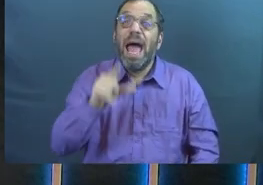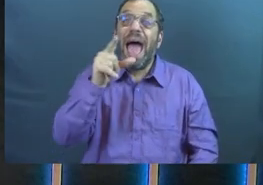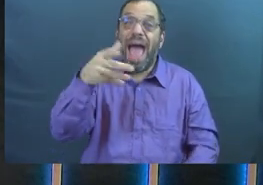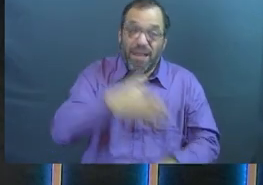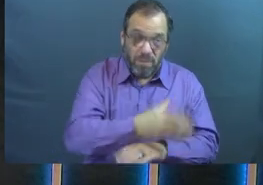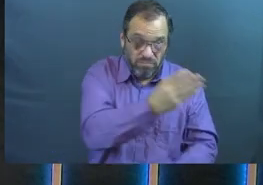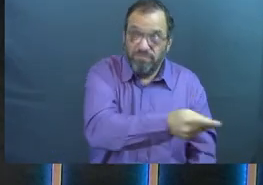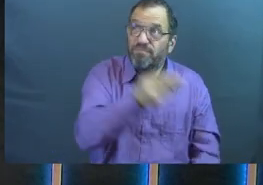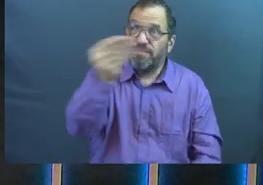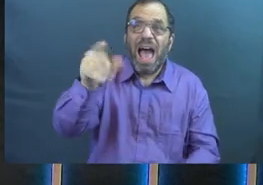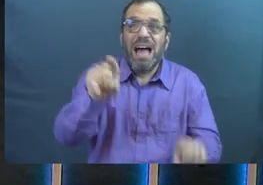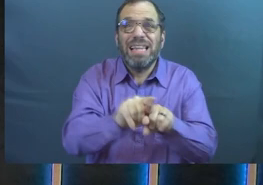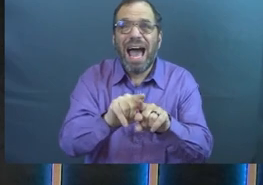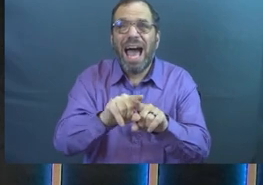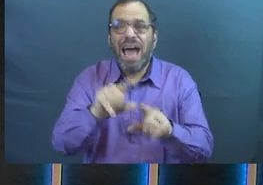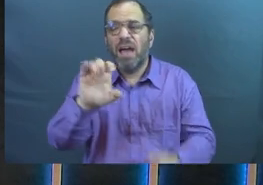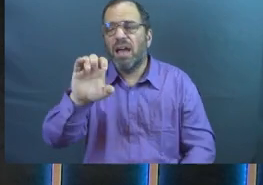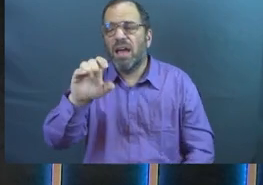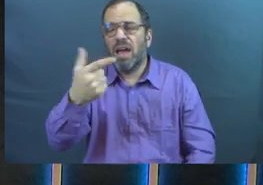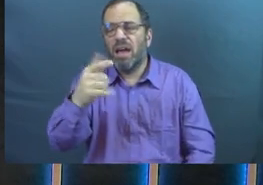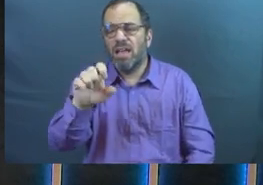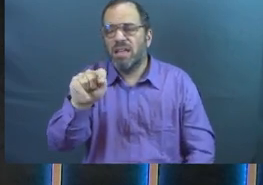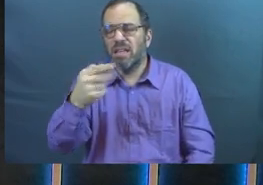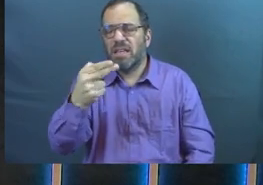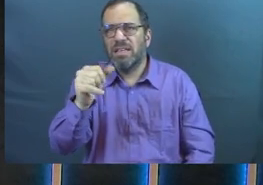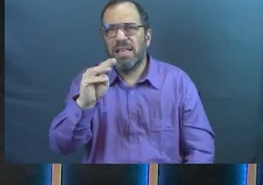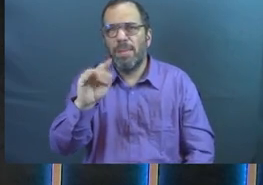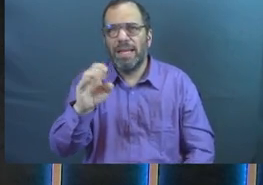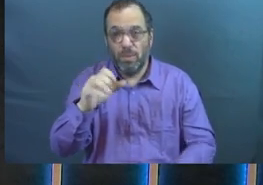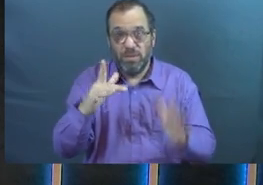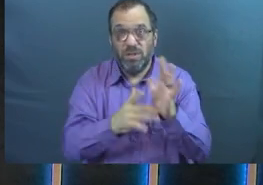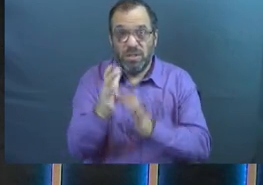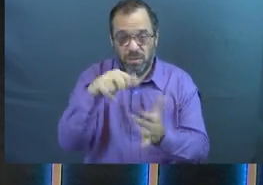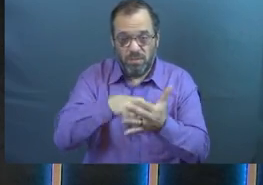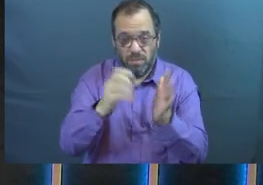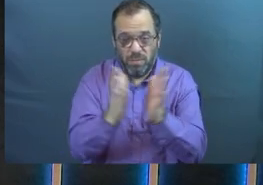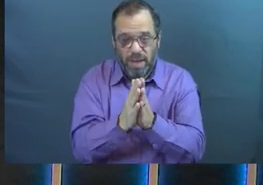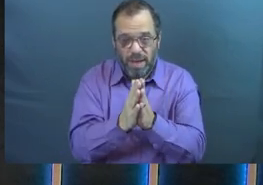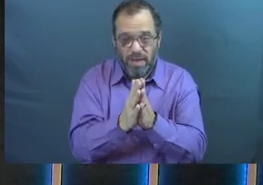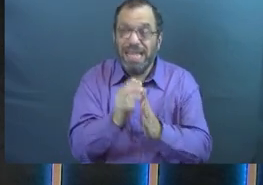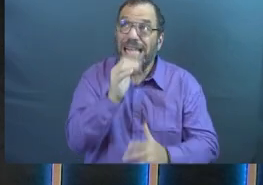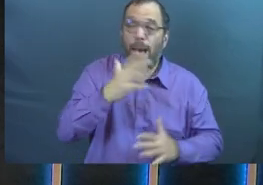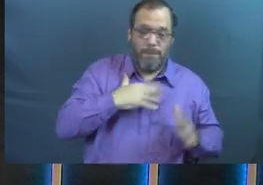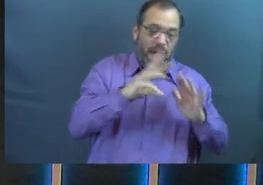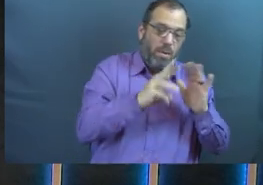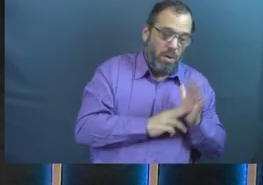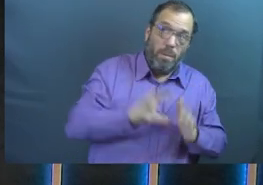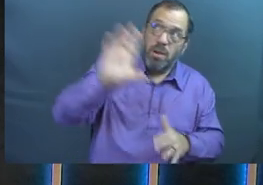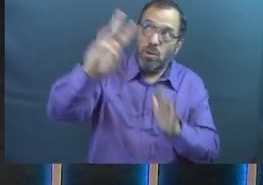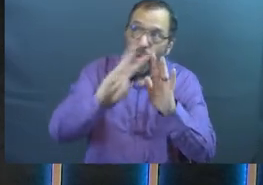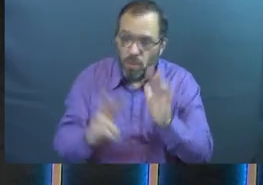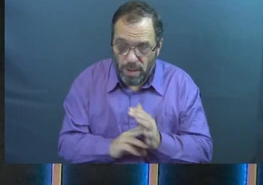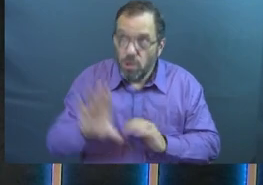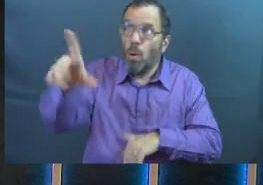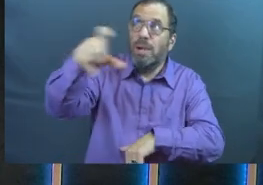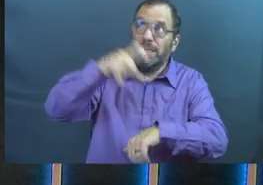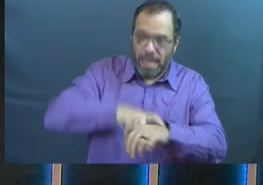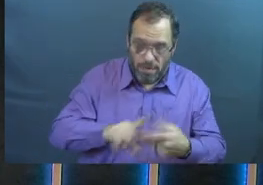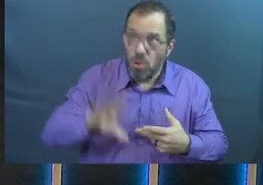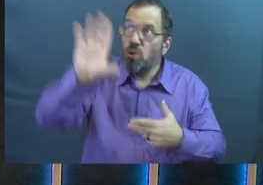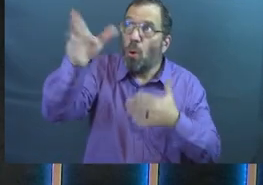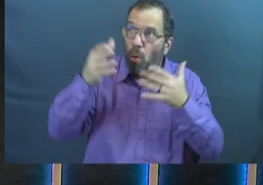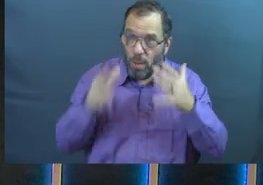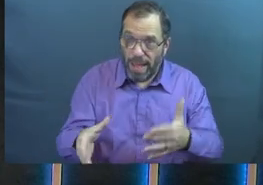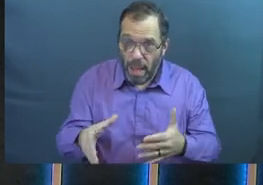you do, just like in Gethsemane, you'll say, not my will, but your will be done, Lord. In your time, in your